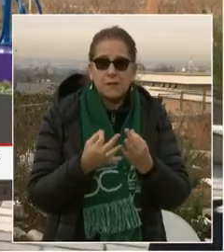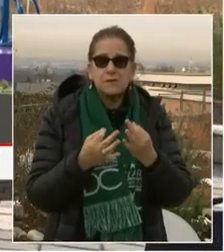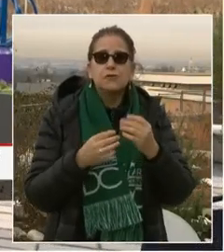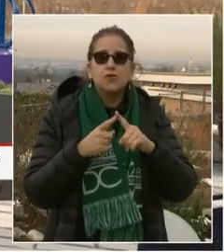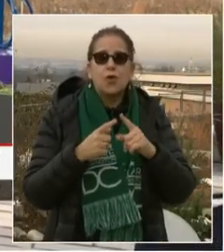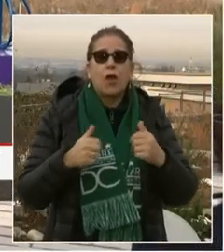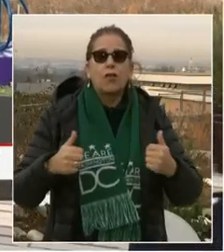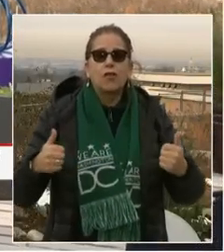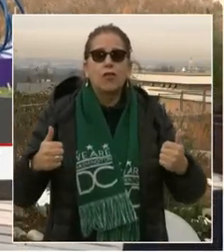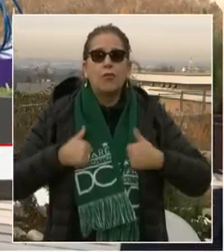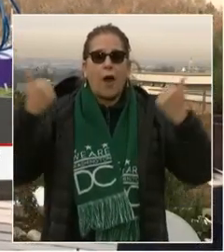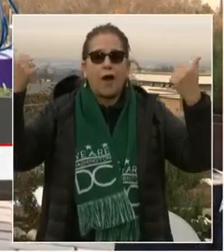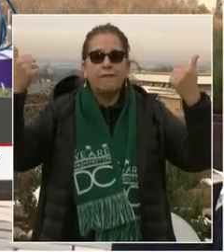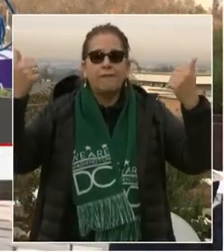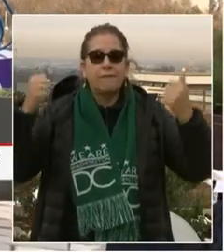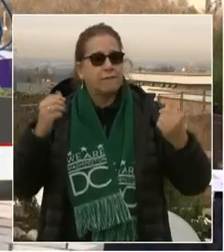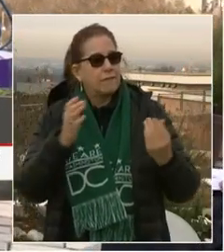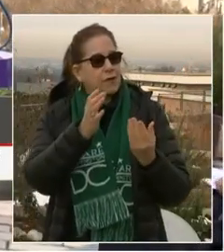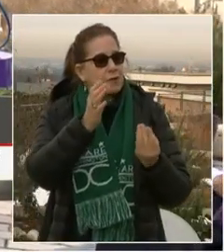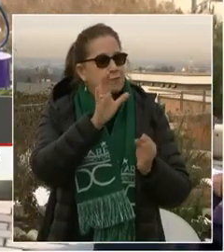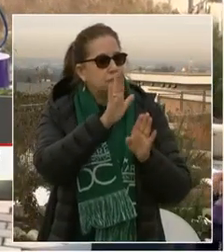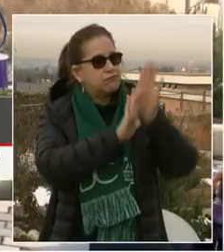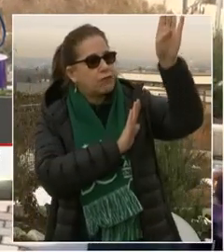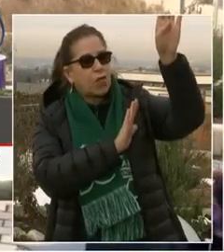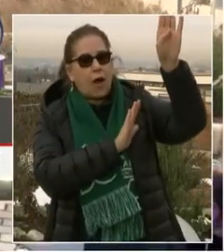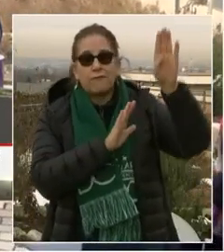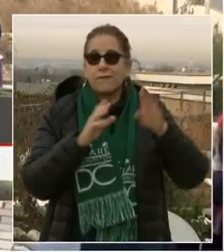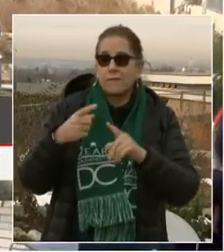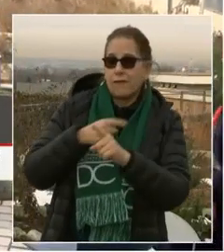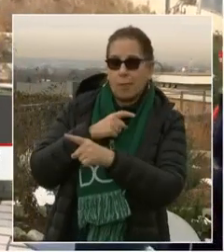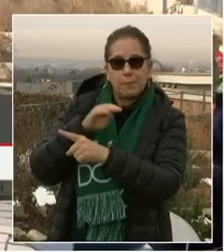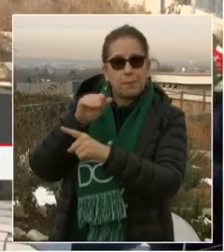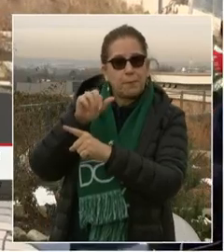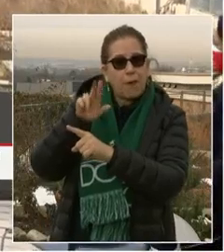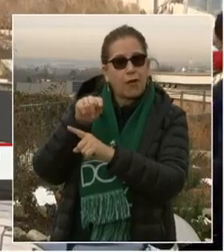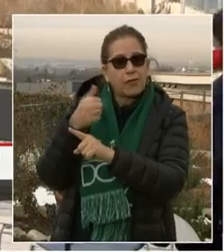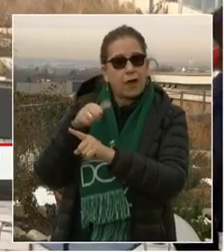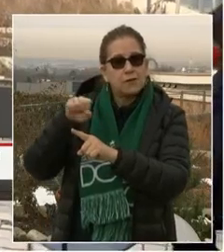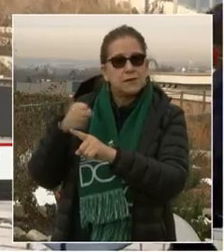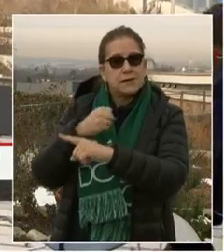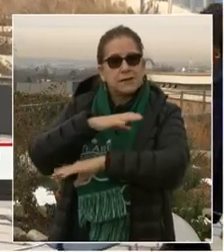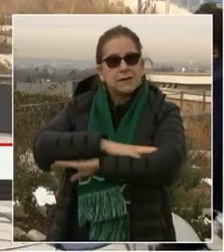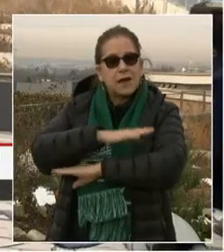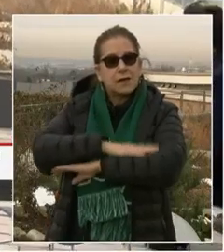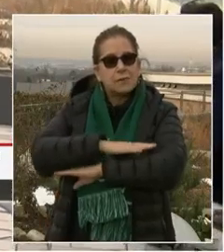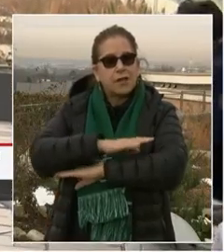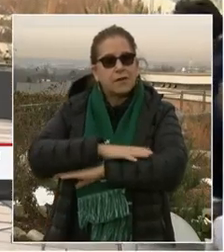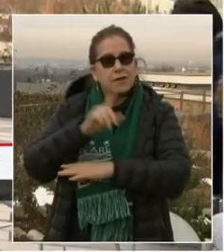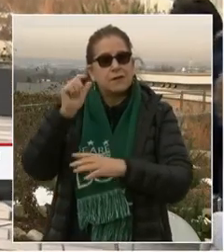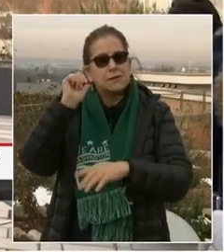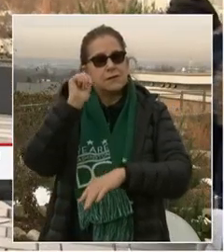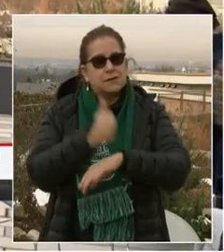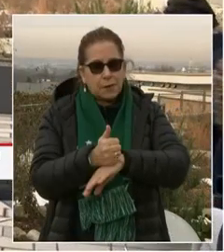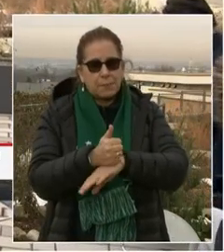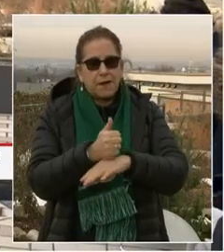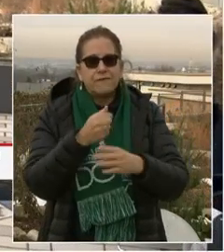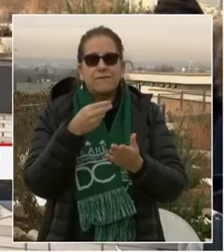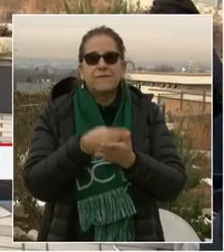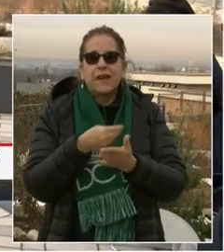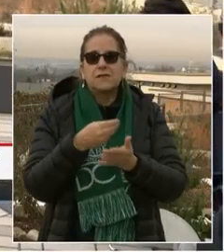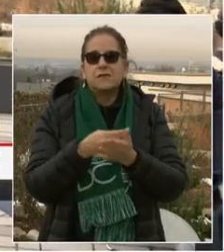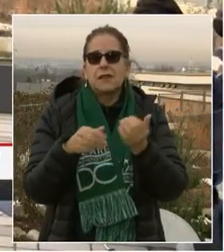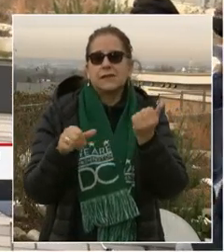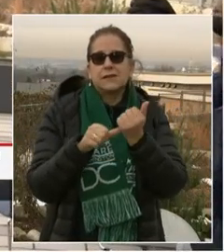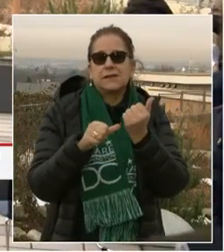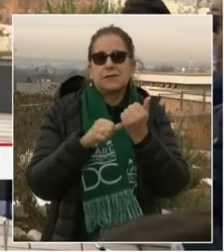investing the cash assistance program. We are so lucky to have the leadership of a mayor who is